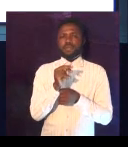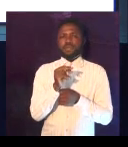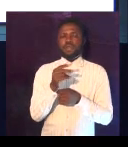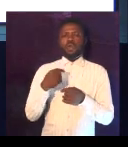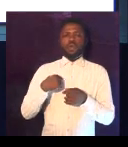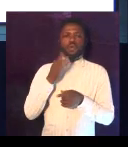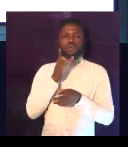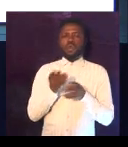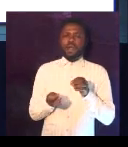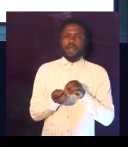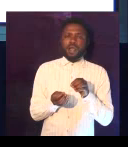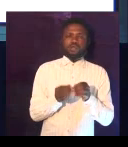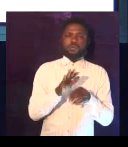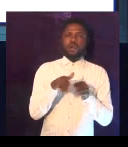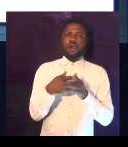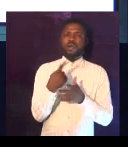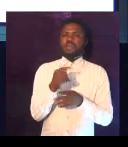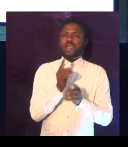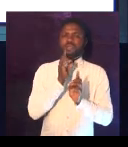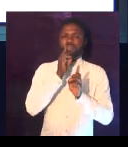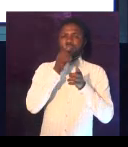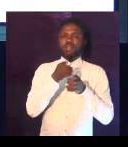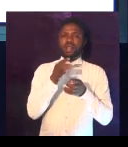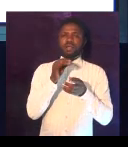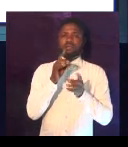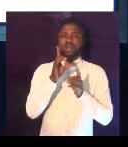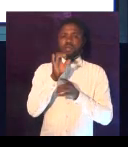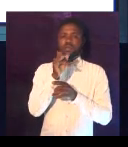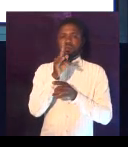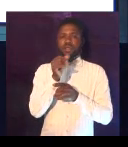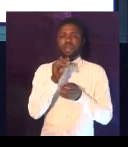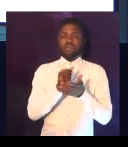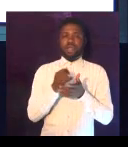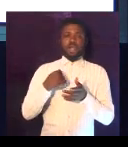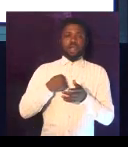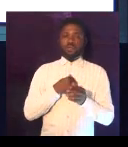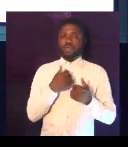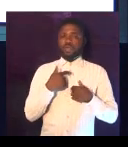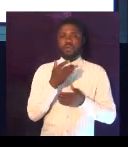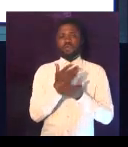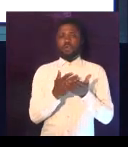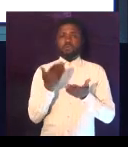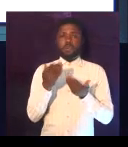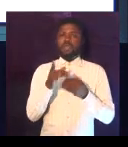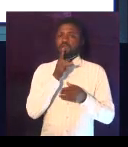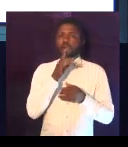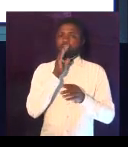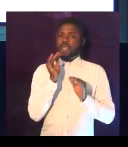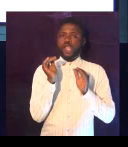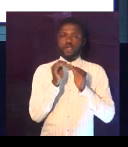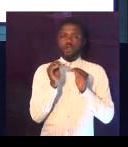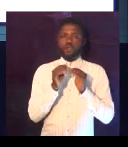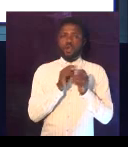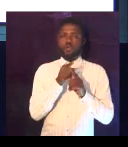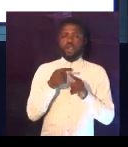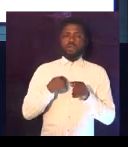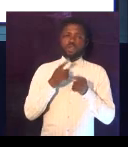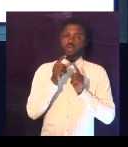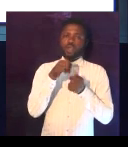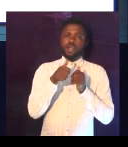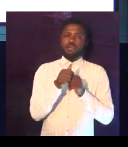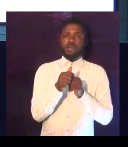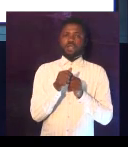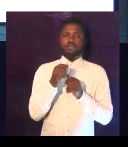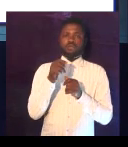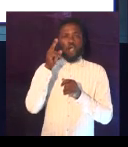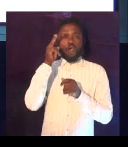I have said, we will add up all the data that we have, because data is always going to be unequal. Remember when we were